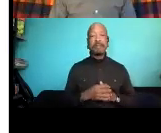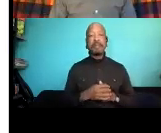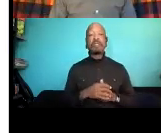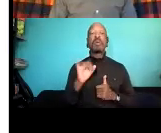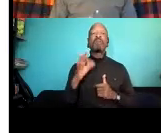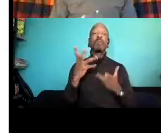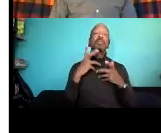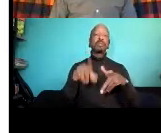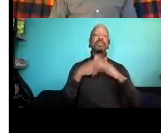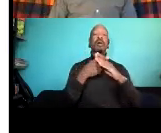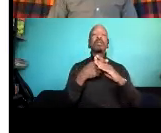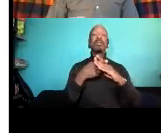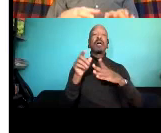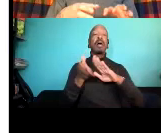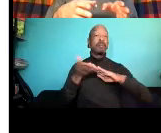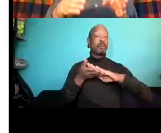and operate a business in California,